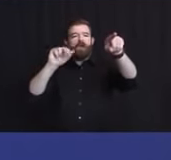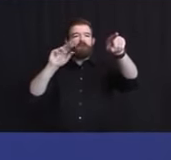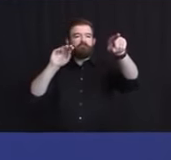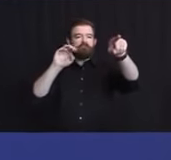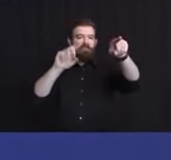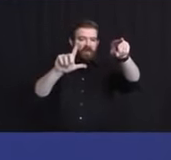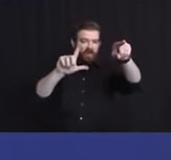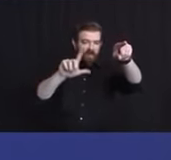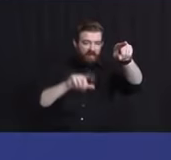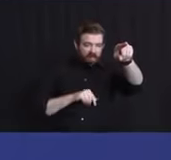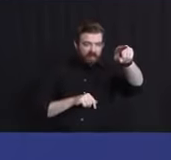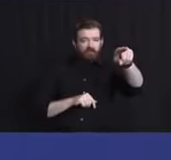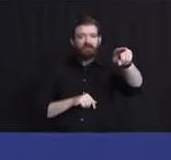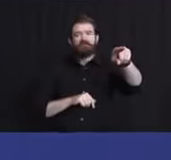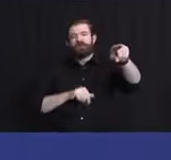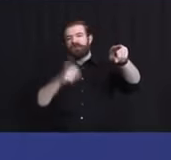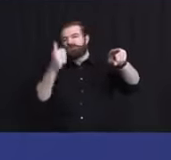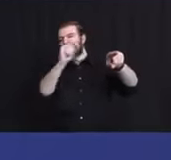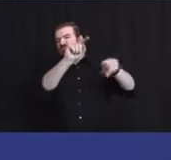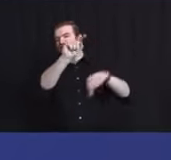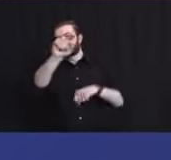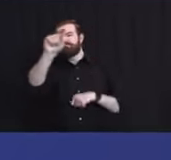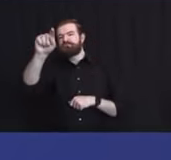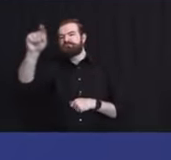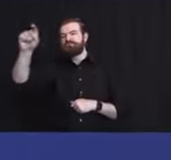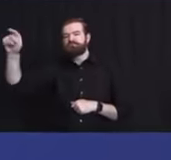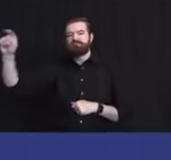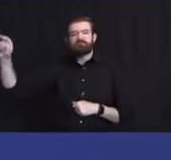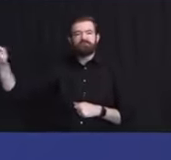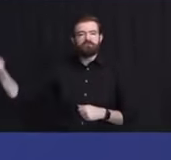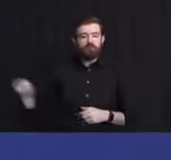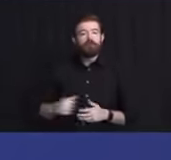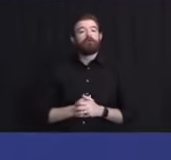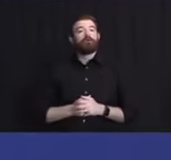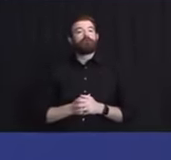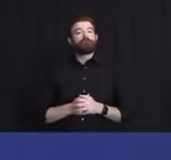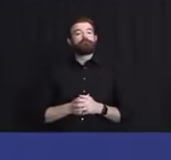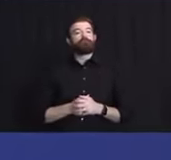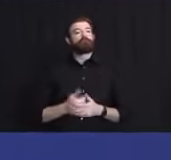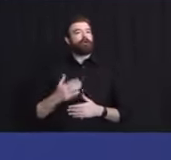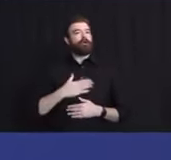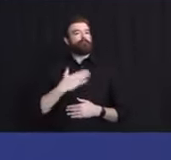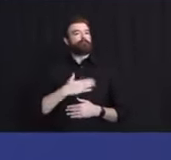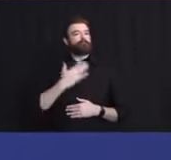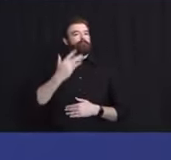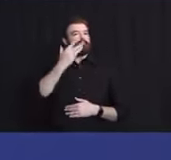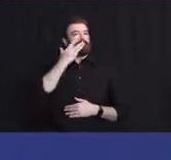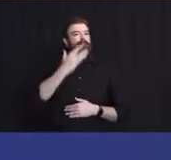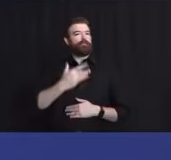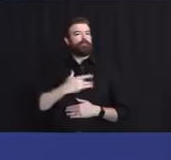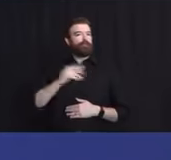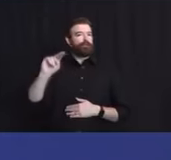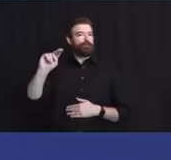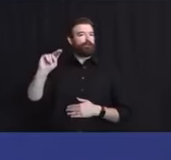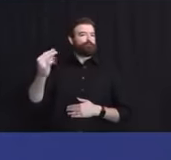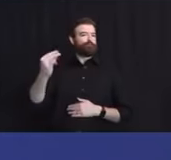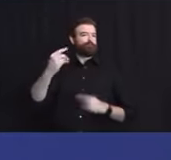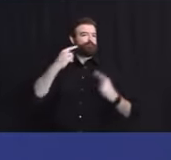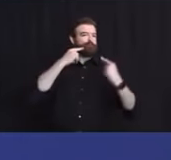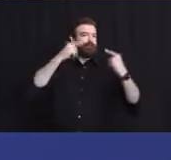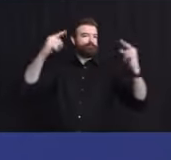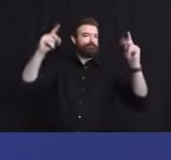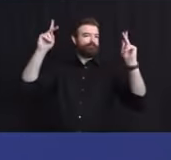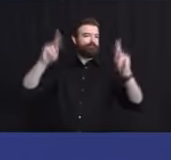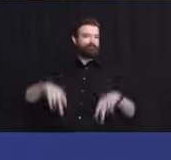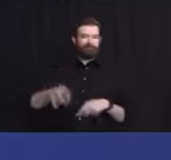thousands, and a point of personal privilege, happy birthday to New Jersey icon, 87 years old, Frankie